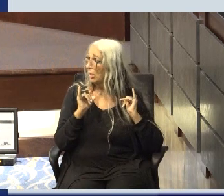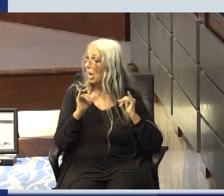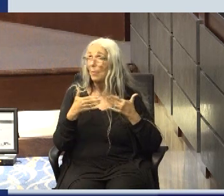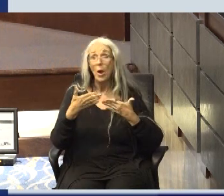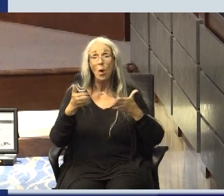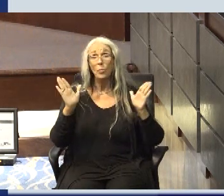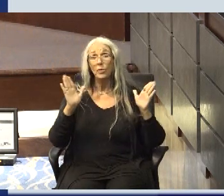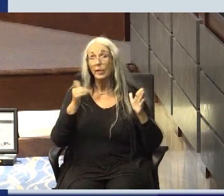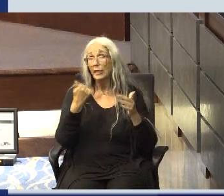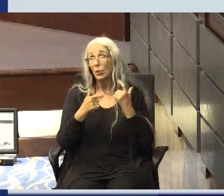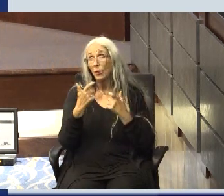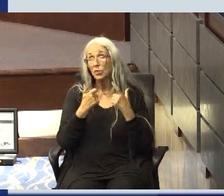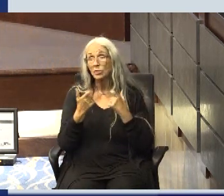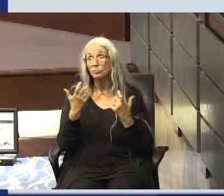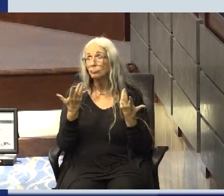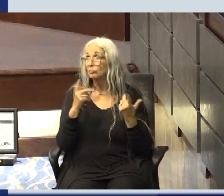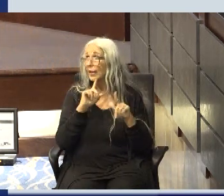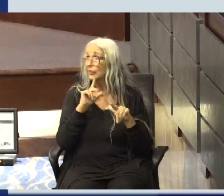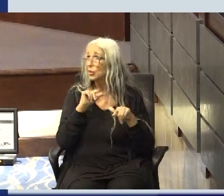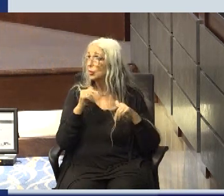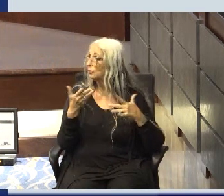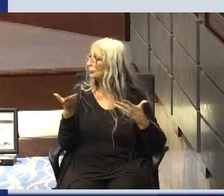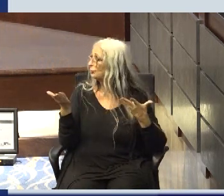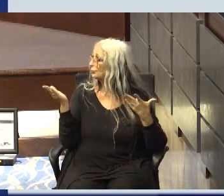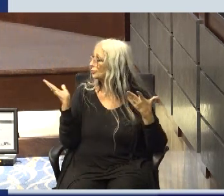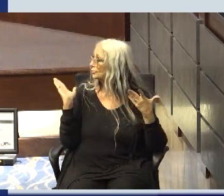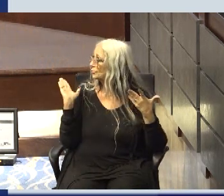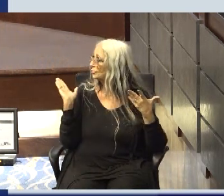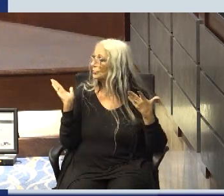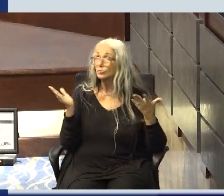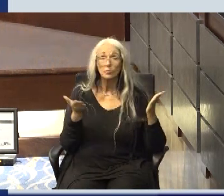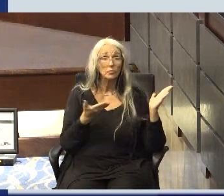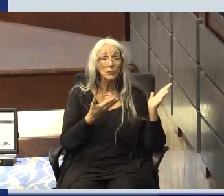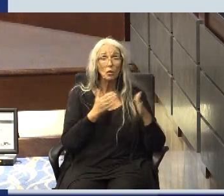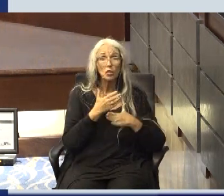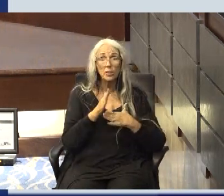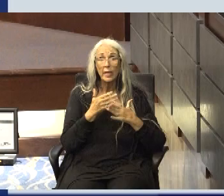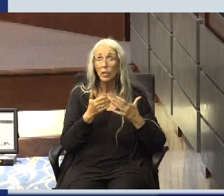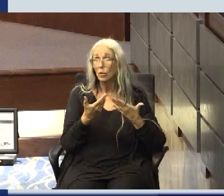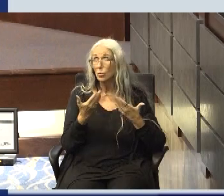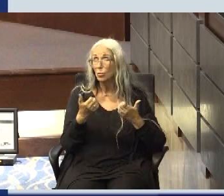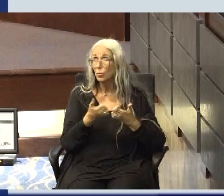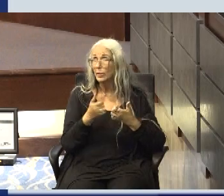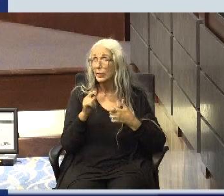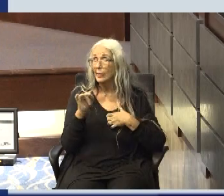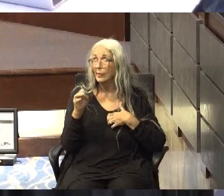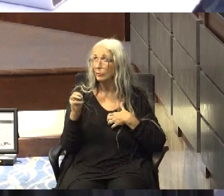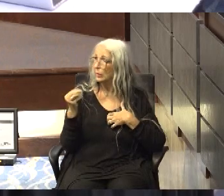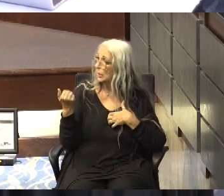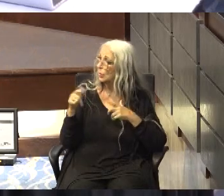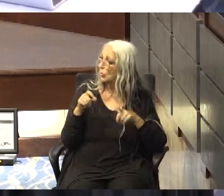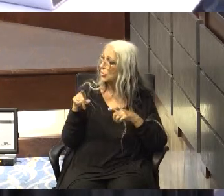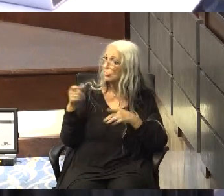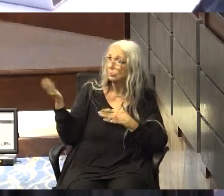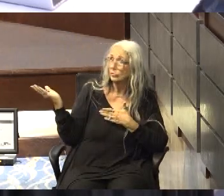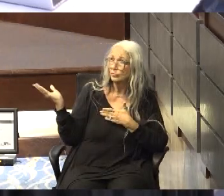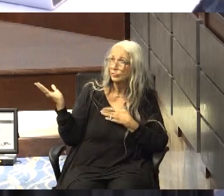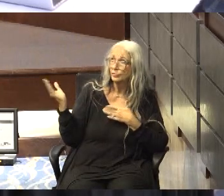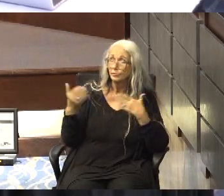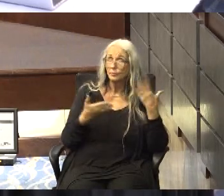open it up. If there's questions, I'm happy to answer that or share with the team. Any questions? I'm sure there'll be some good comments.